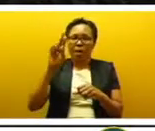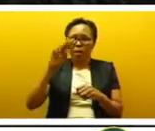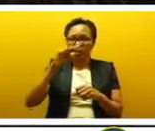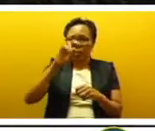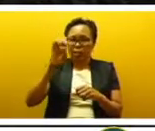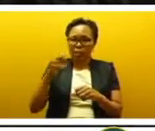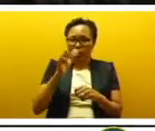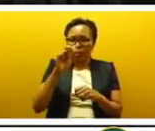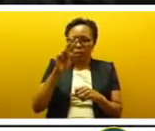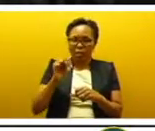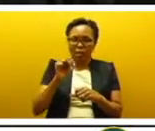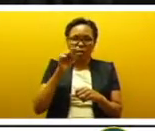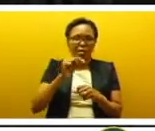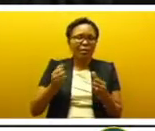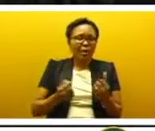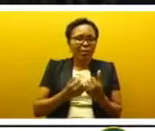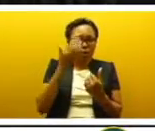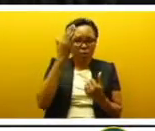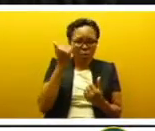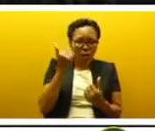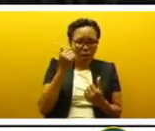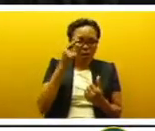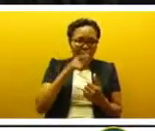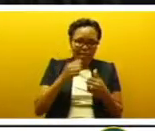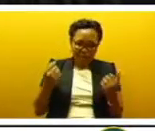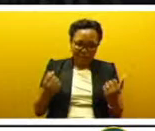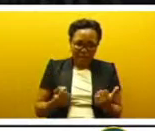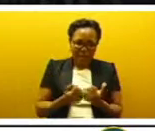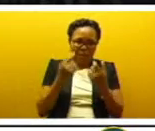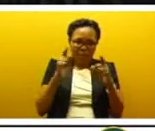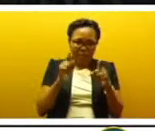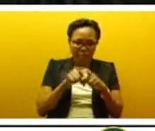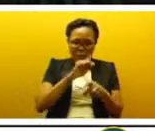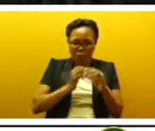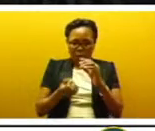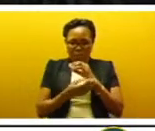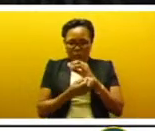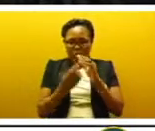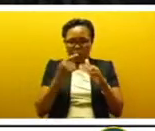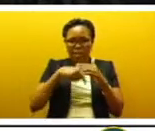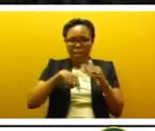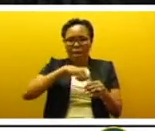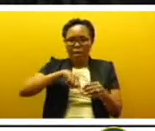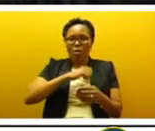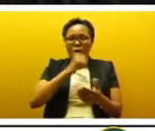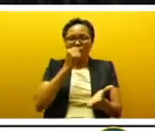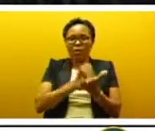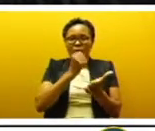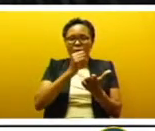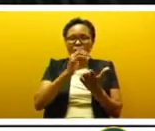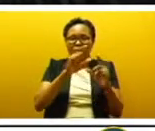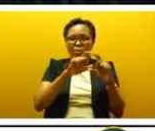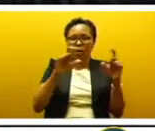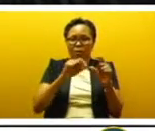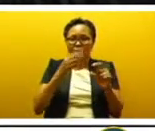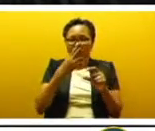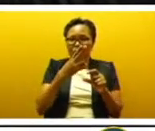happen? It happened, and we explained in our affidavits, paragraphs 42 to